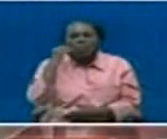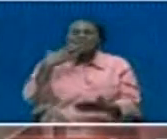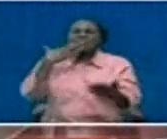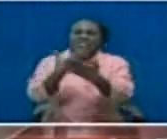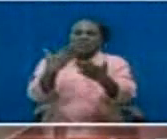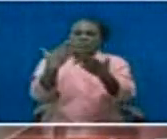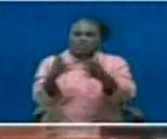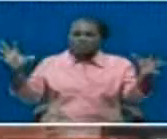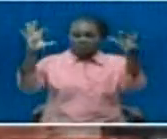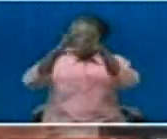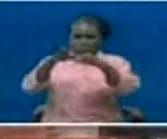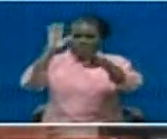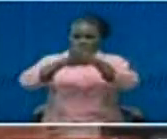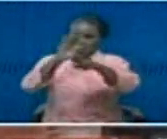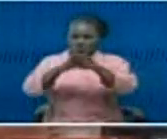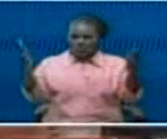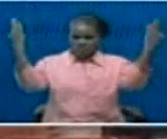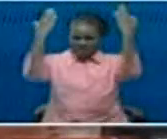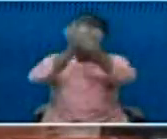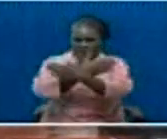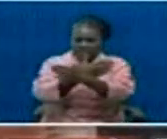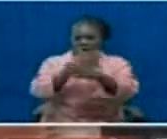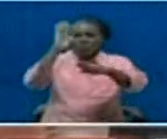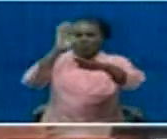us. Good night. All Kenya. And